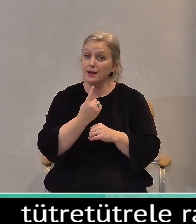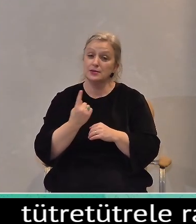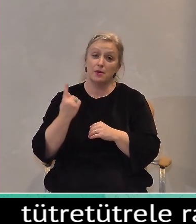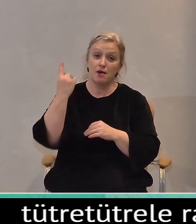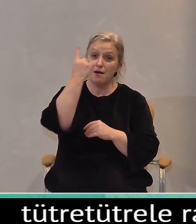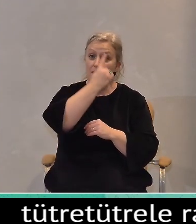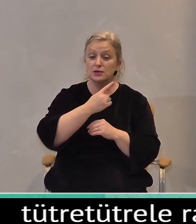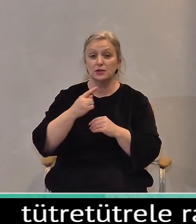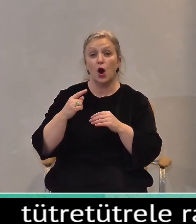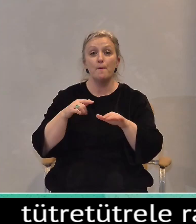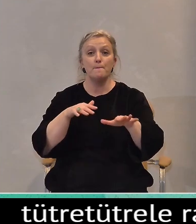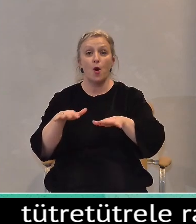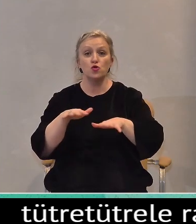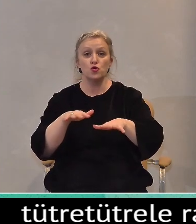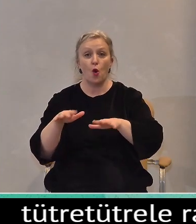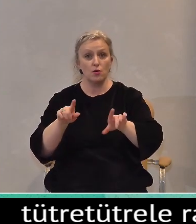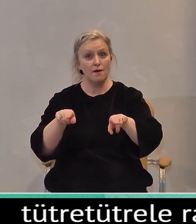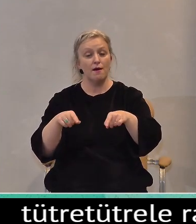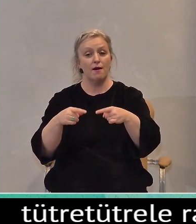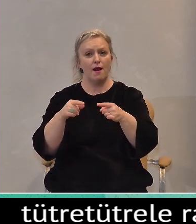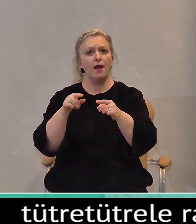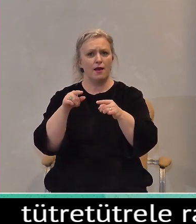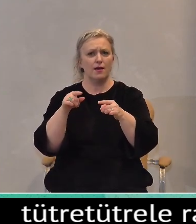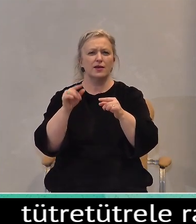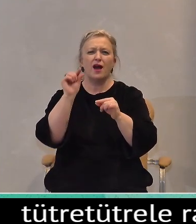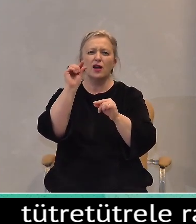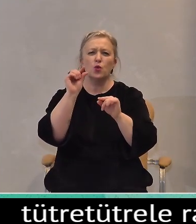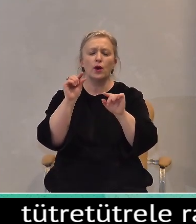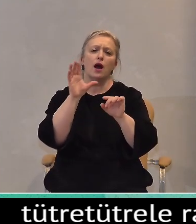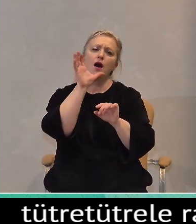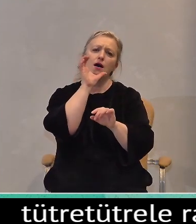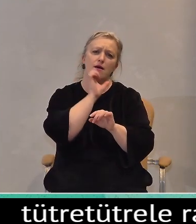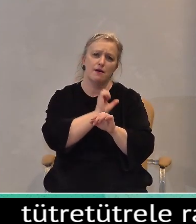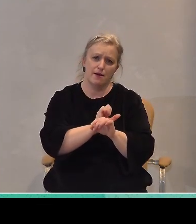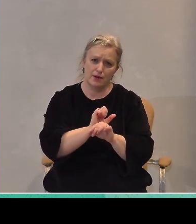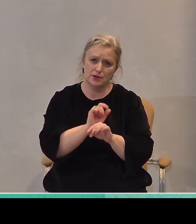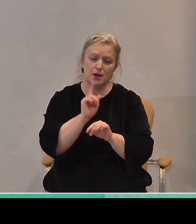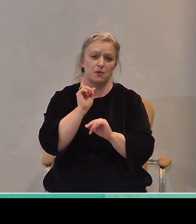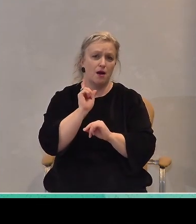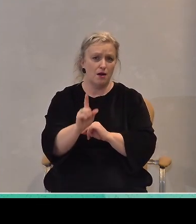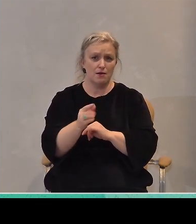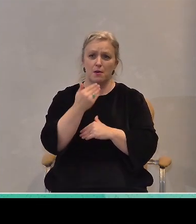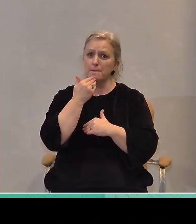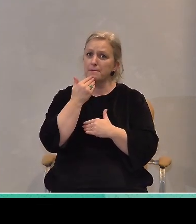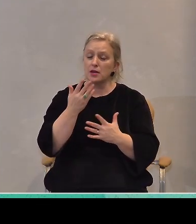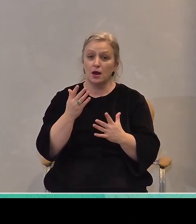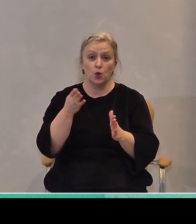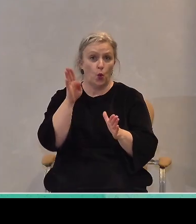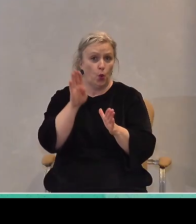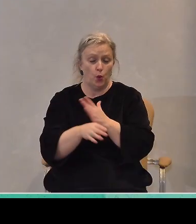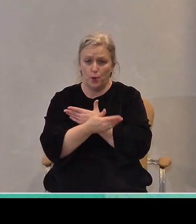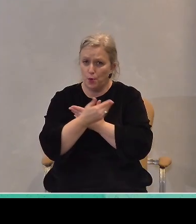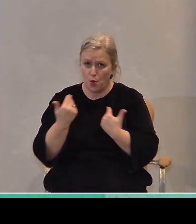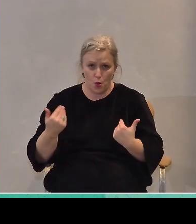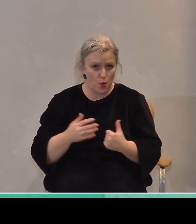The birth was entirely uncomplicated. During her first year of life, her